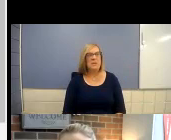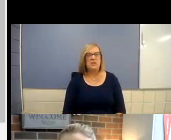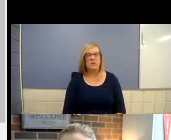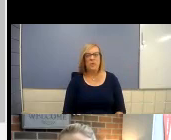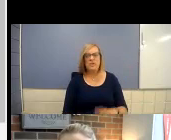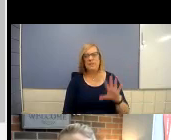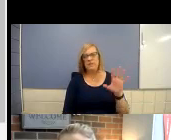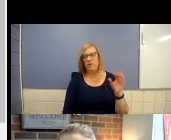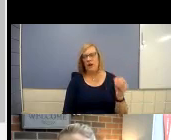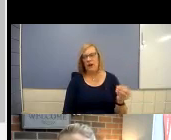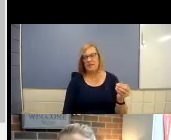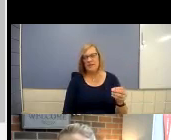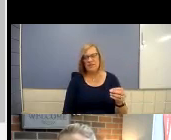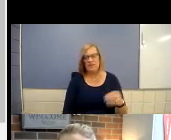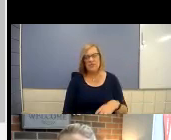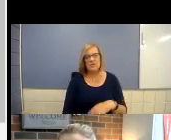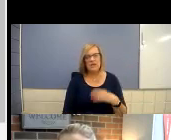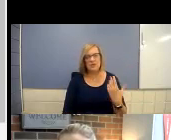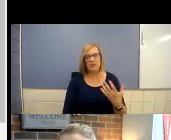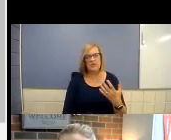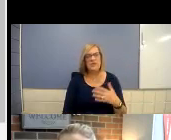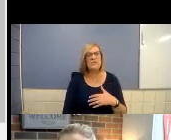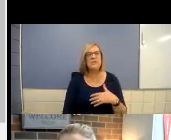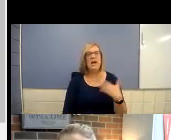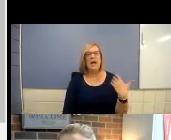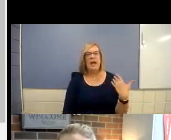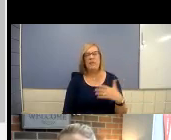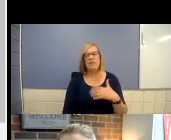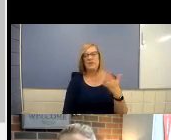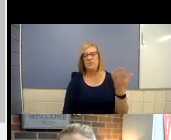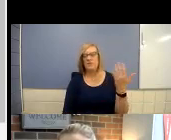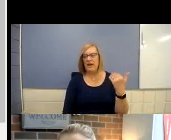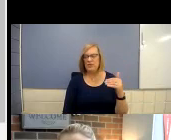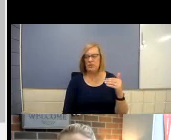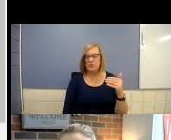some special workshops for our ASL students and interpreting students. And we